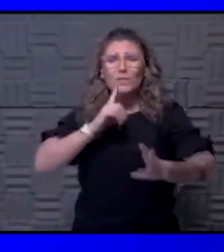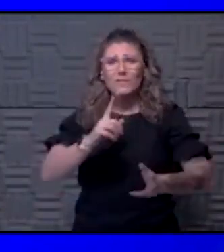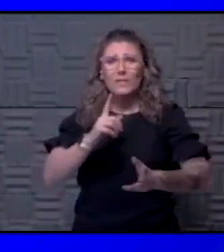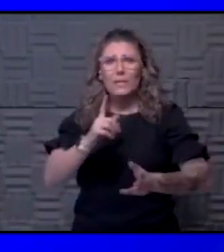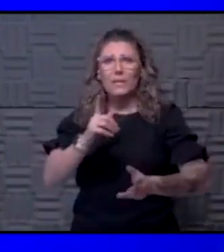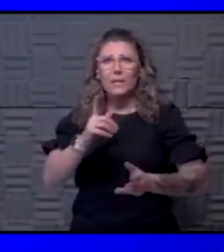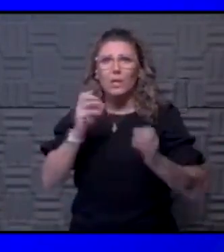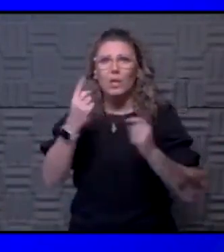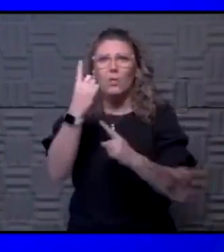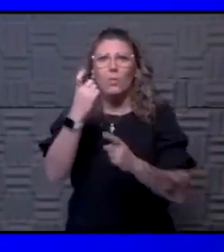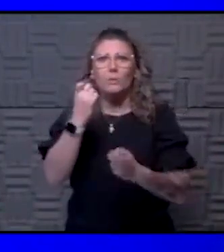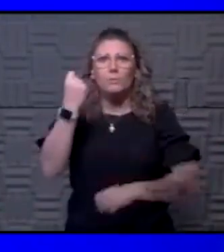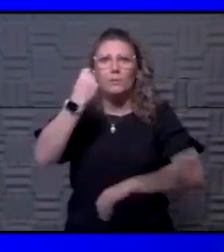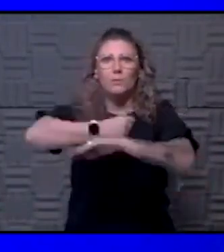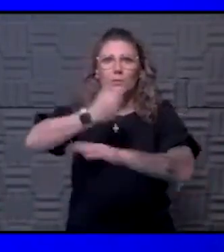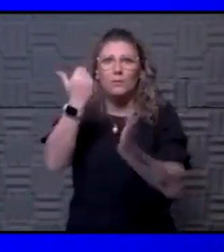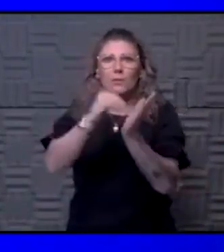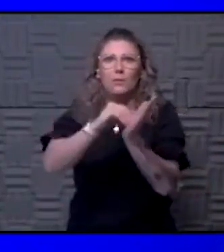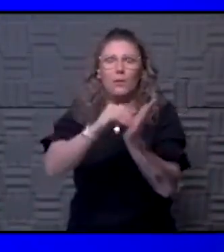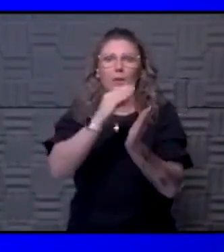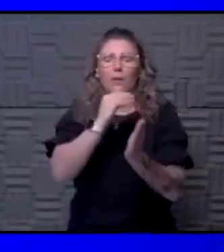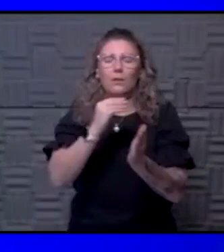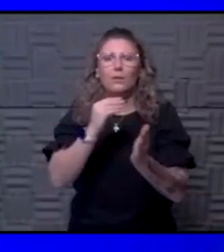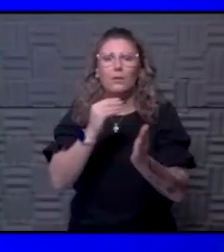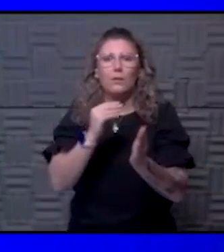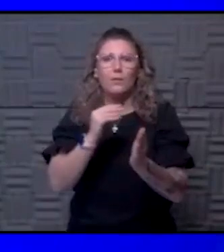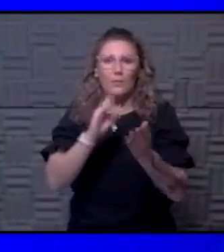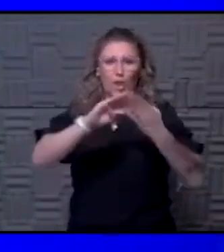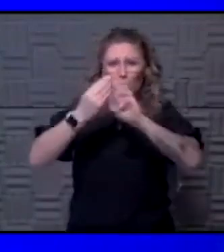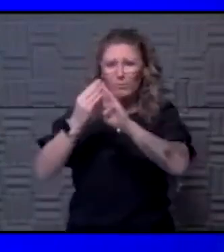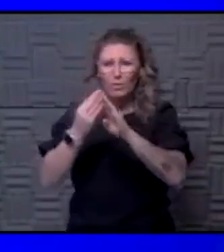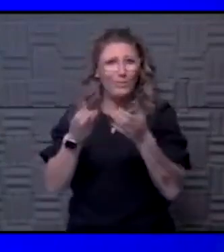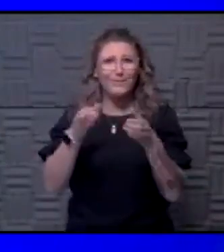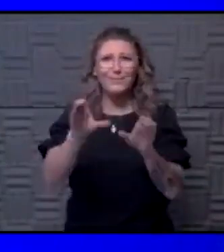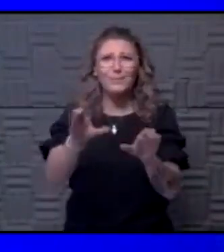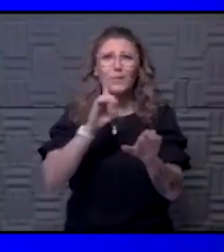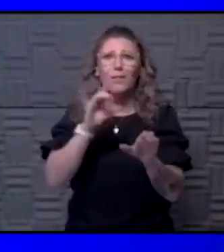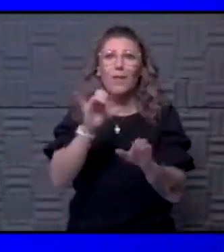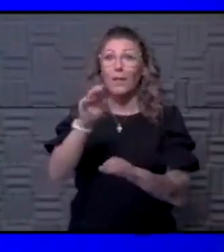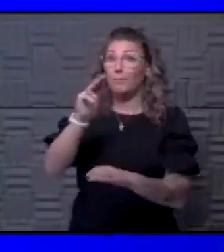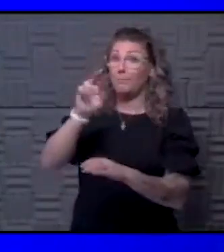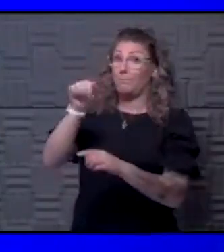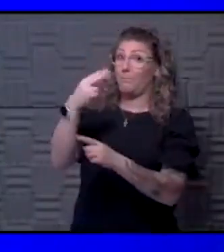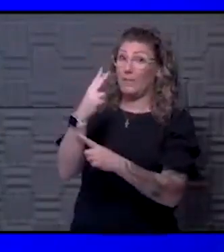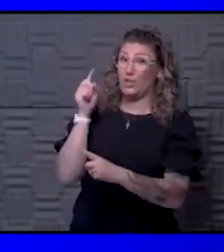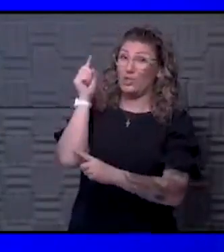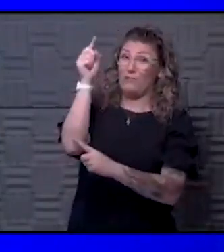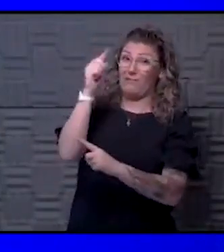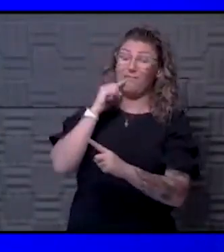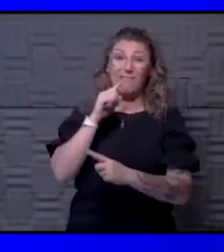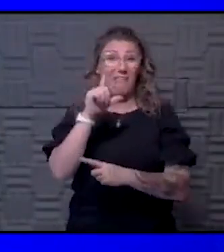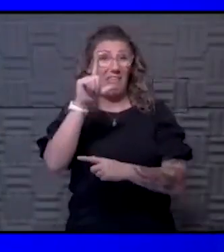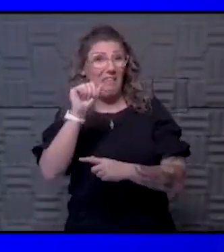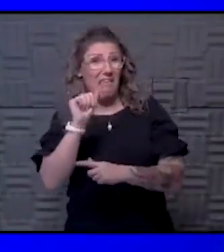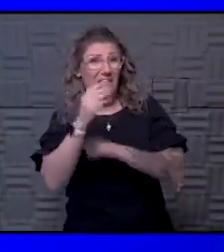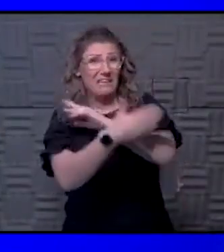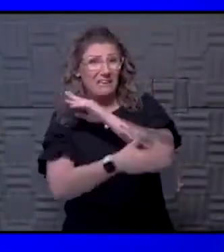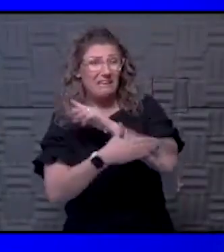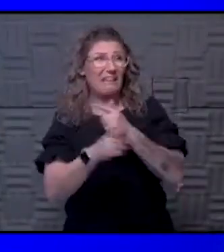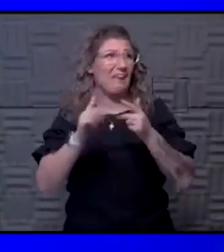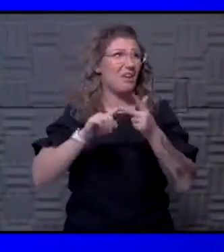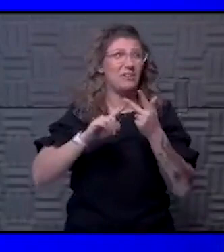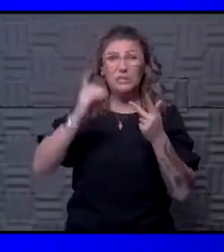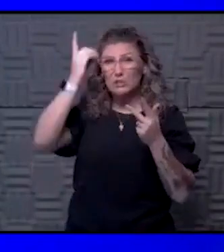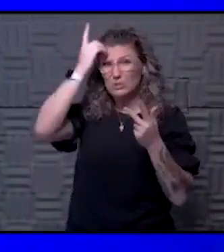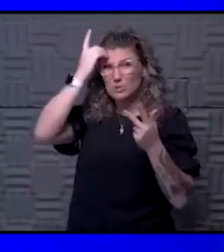back. Nobody wants to shut down again. Our community does not want to be like Michigan is right now, like LA County was, like Detroit